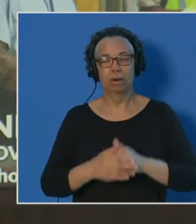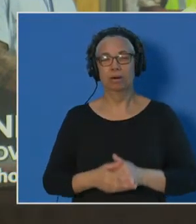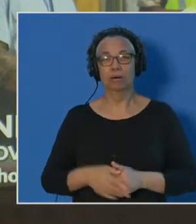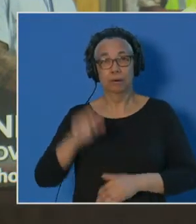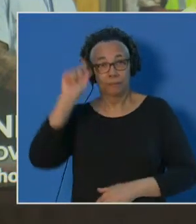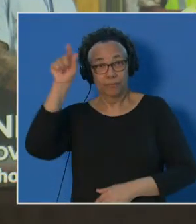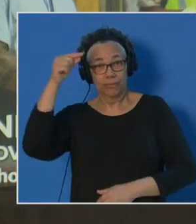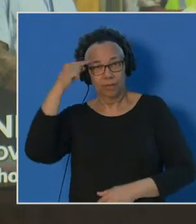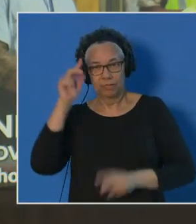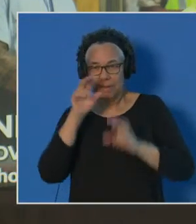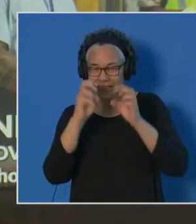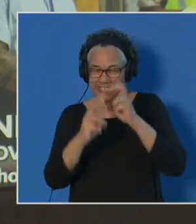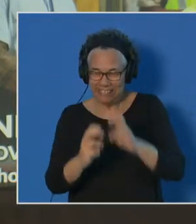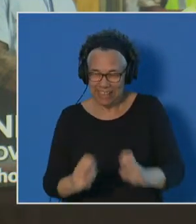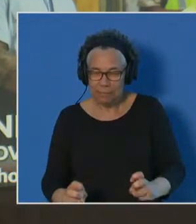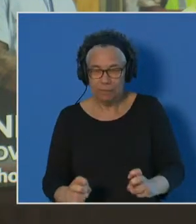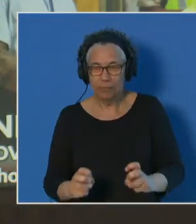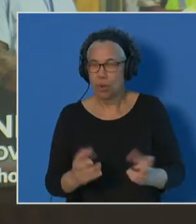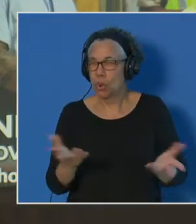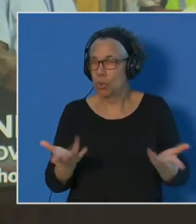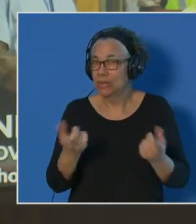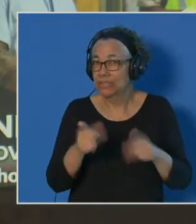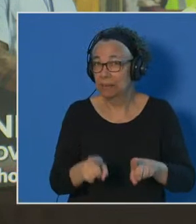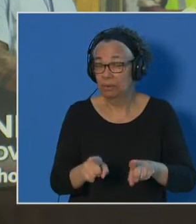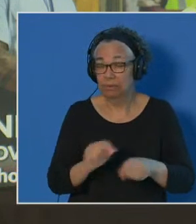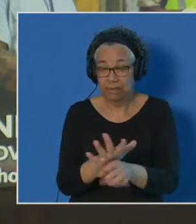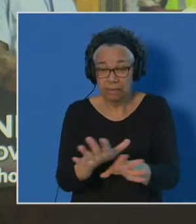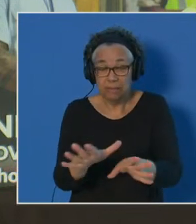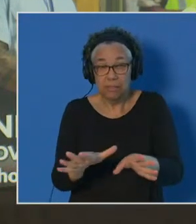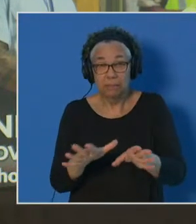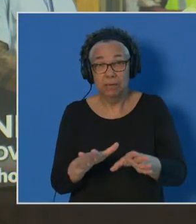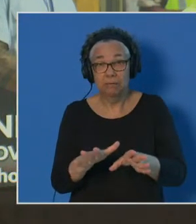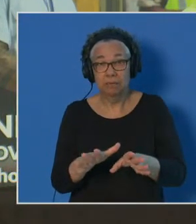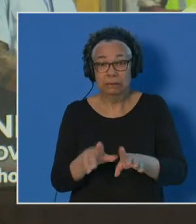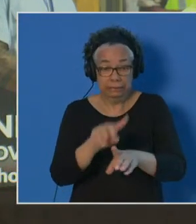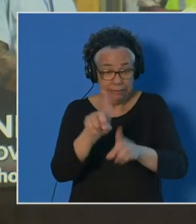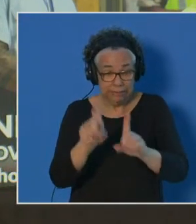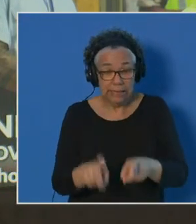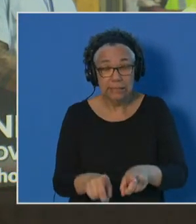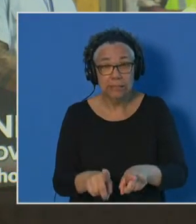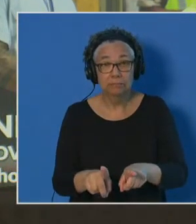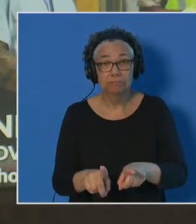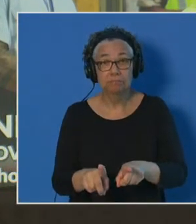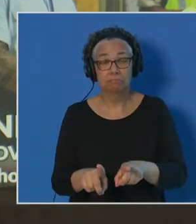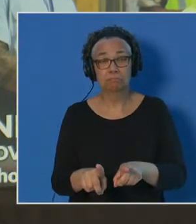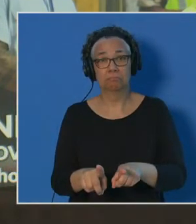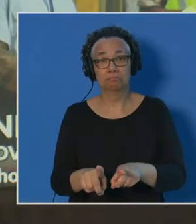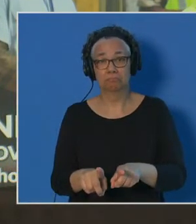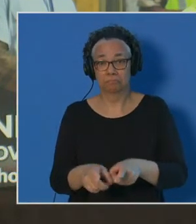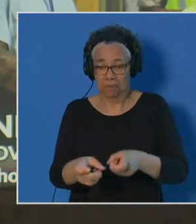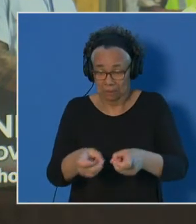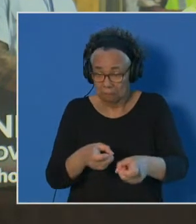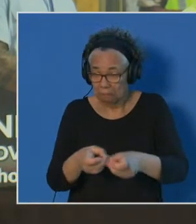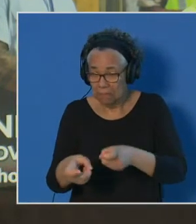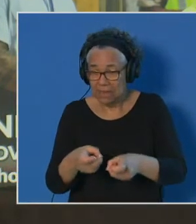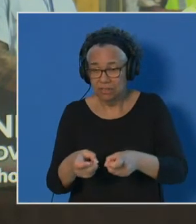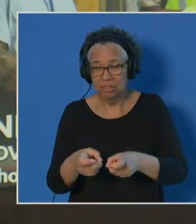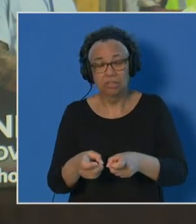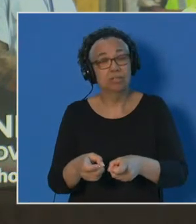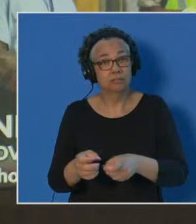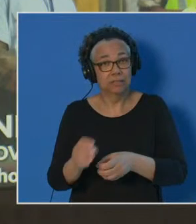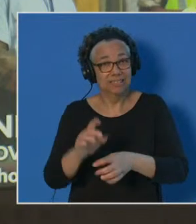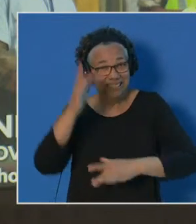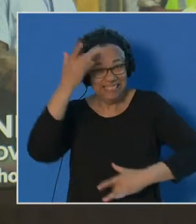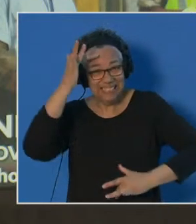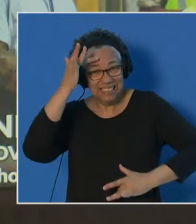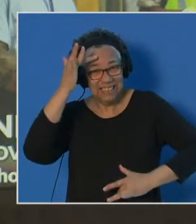where we are insofar as the epidemic, where we are insofar as testing, where we are insofar as the management of this particular disease,